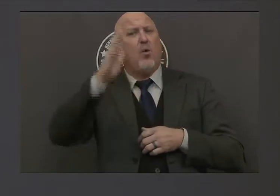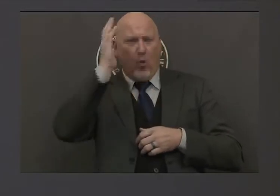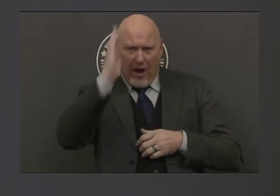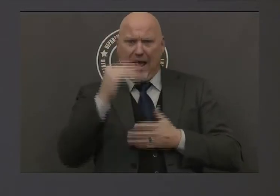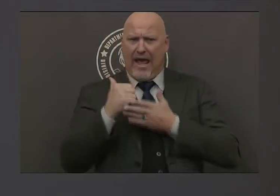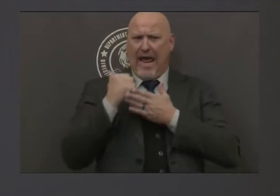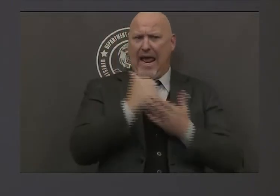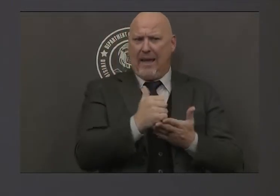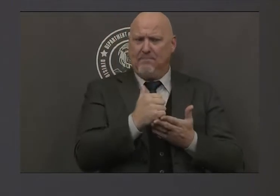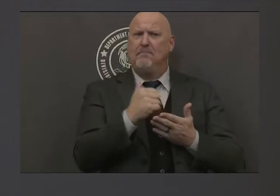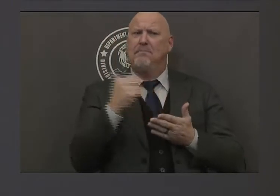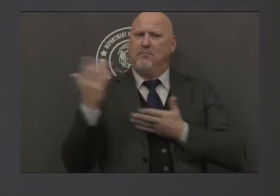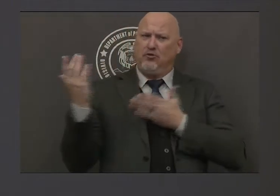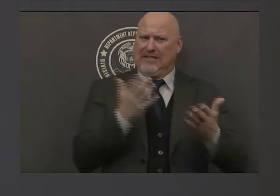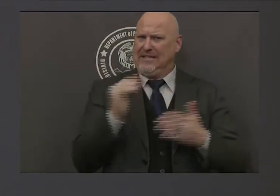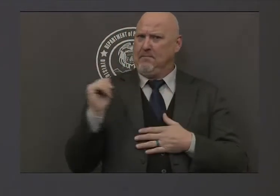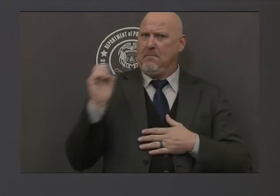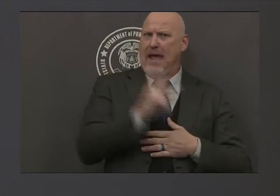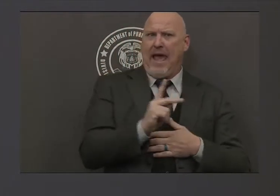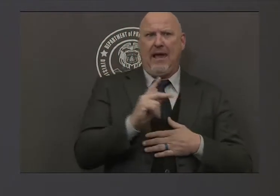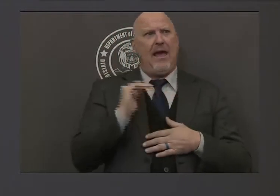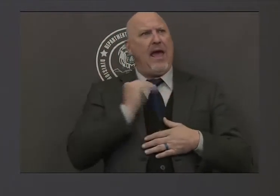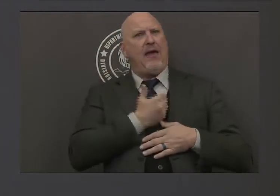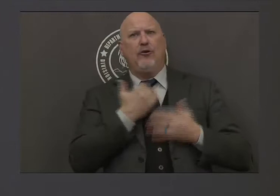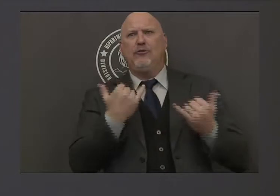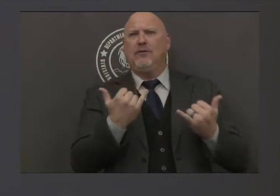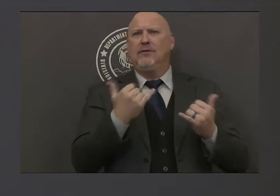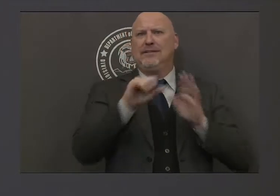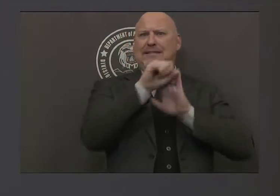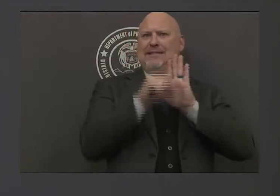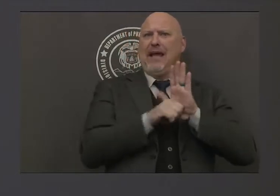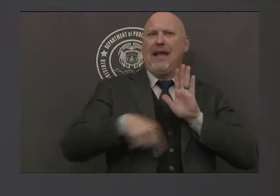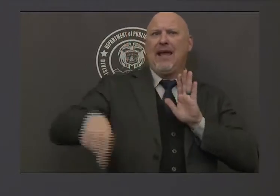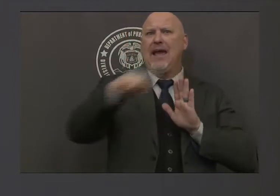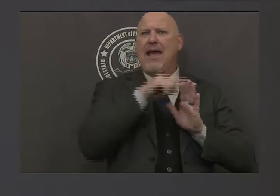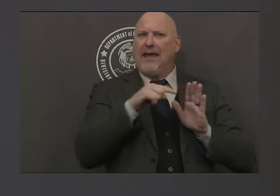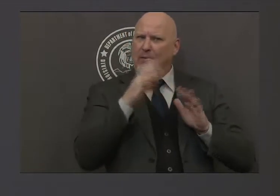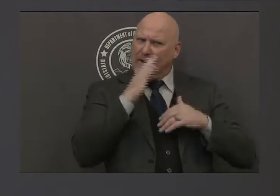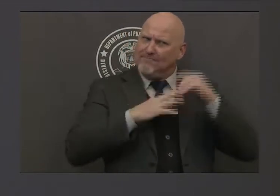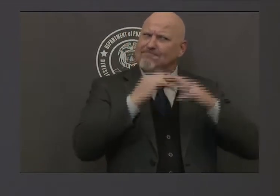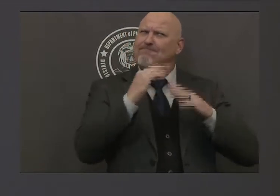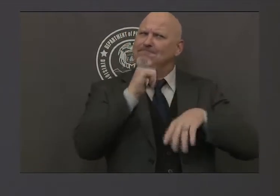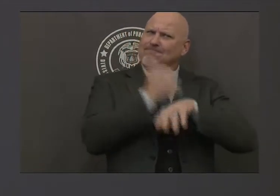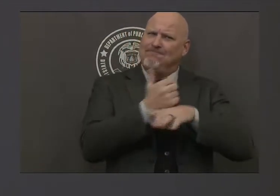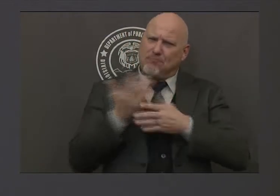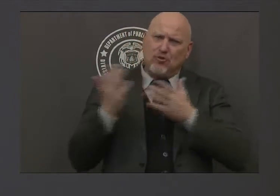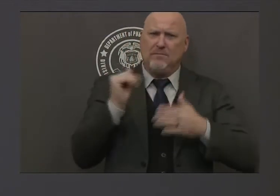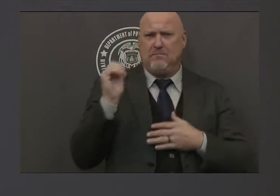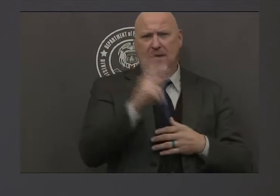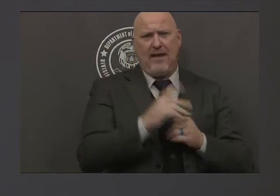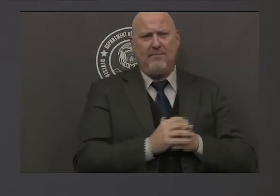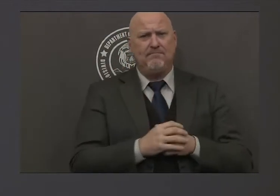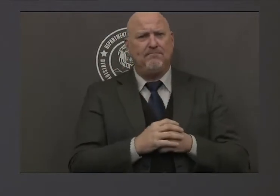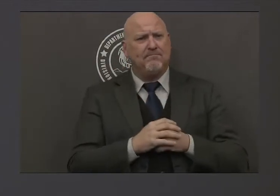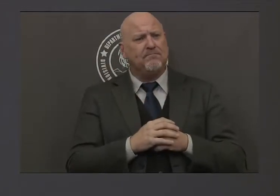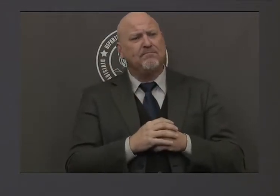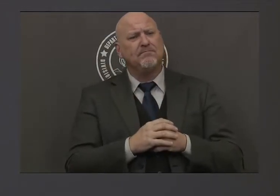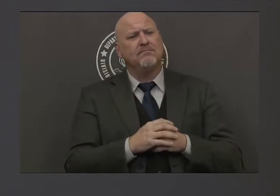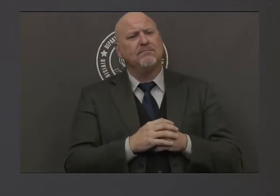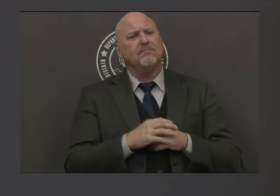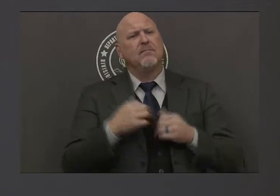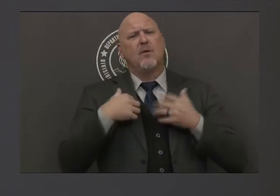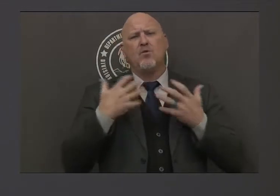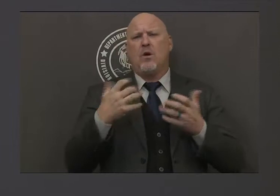coming out of this crisis. So we just wanted to take a moment to let you know that as an